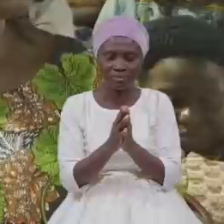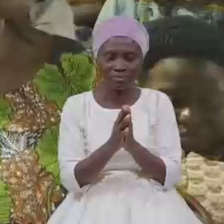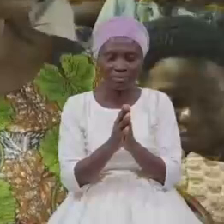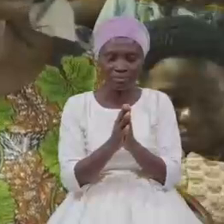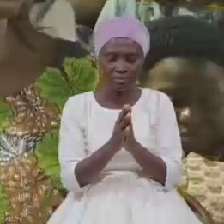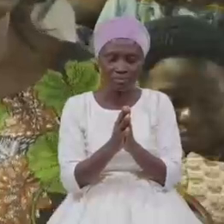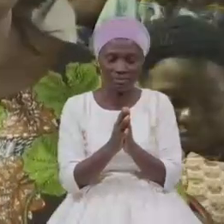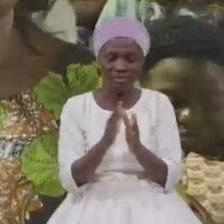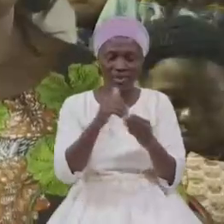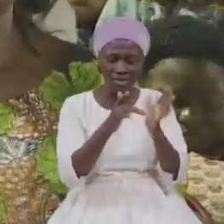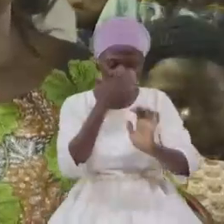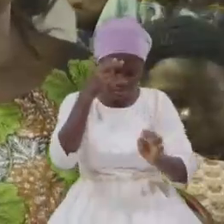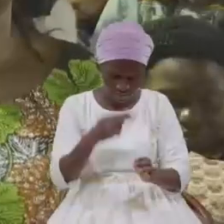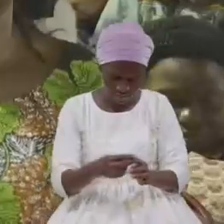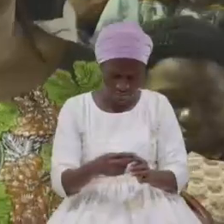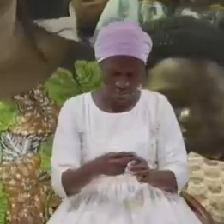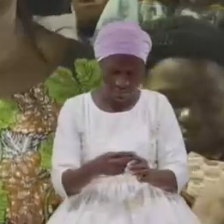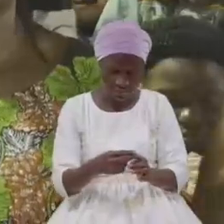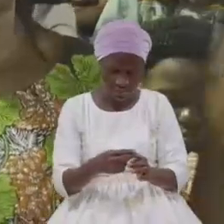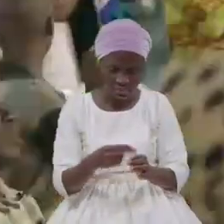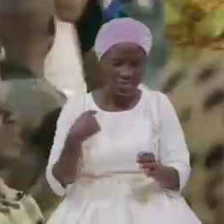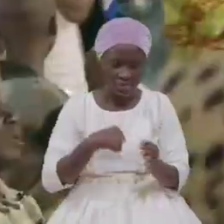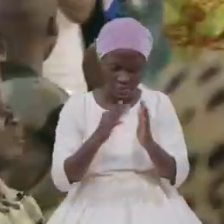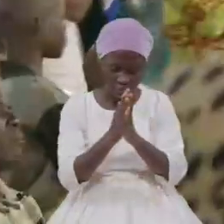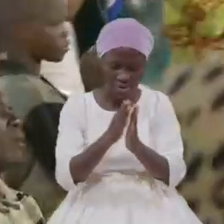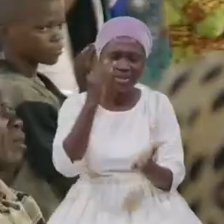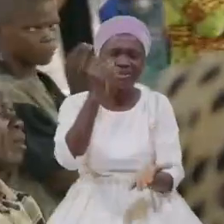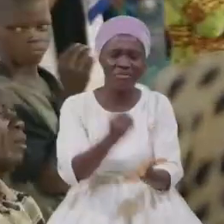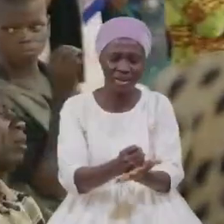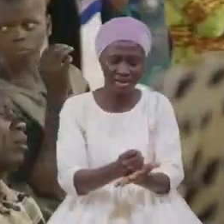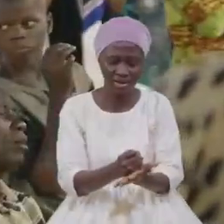In Jesus' name, we pray.